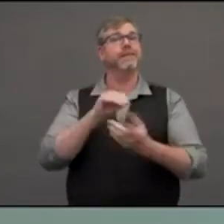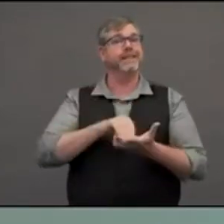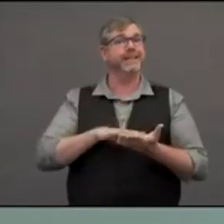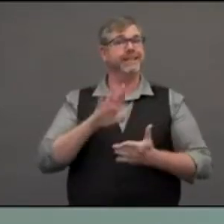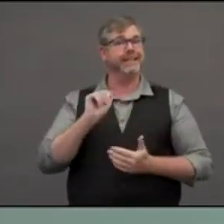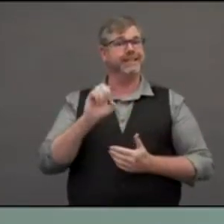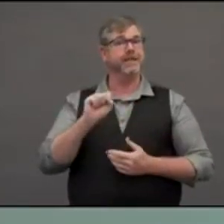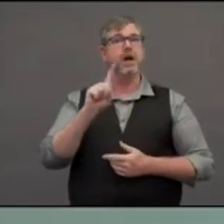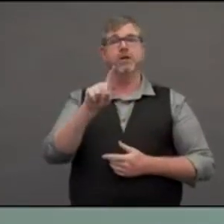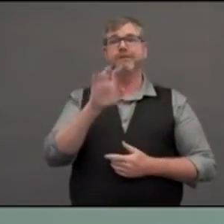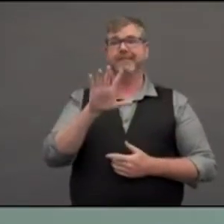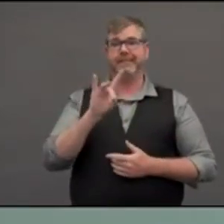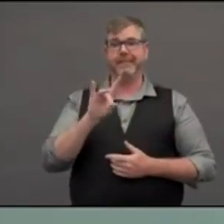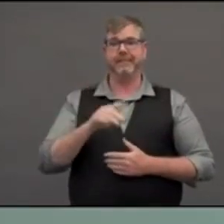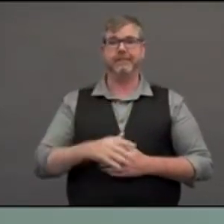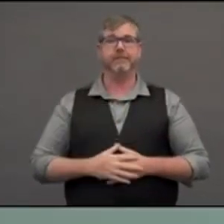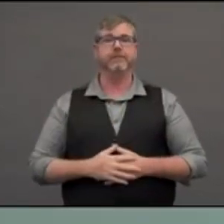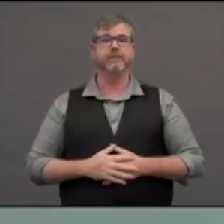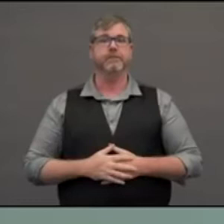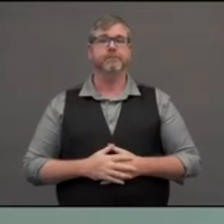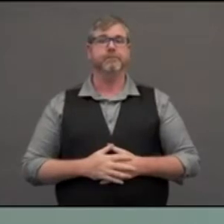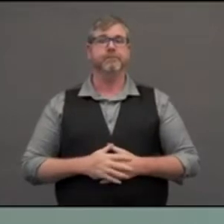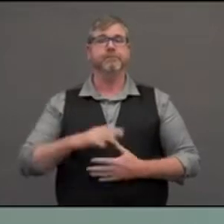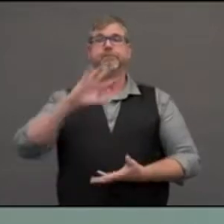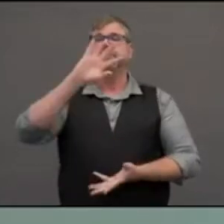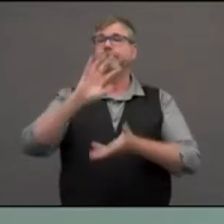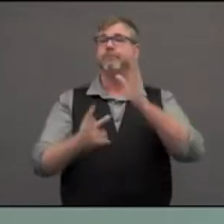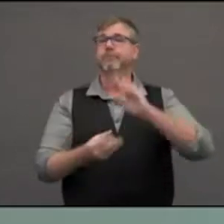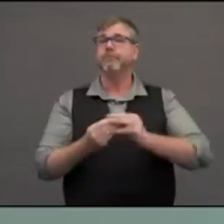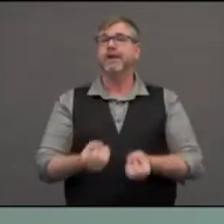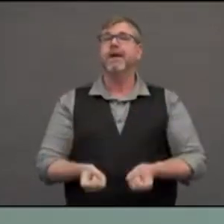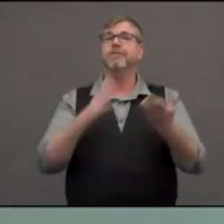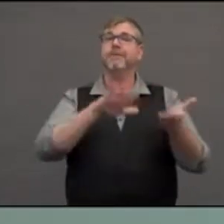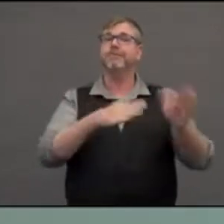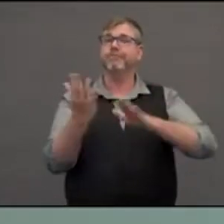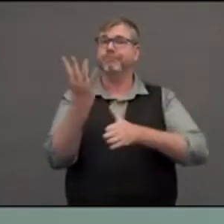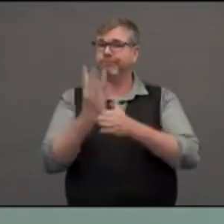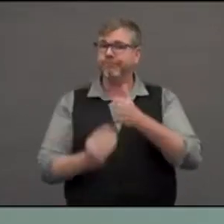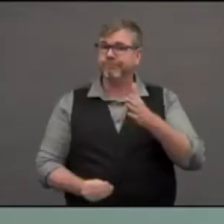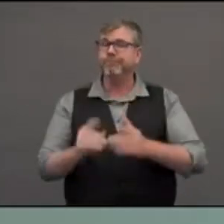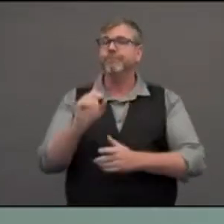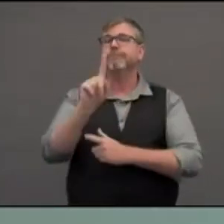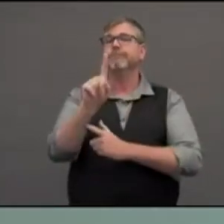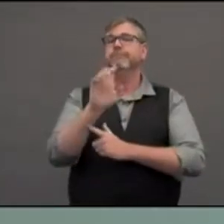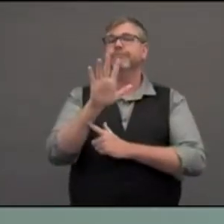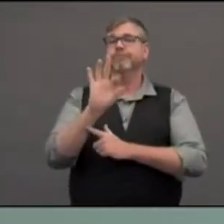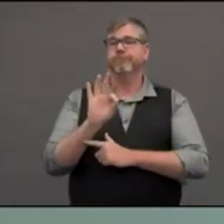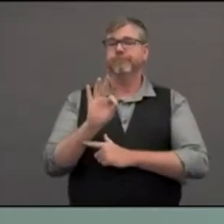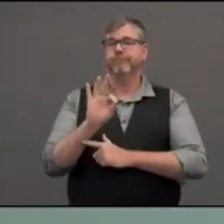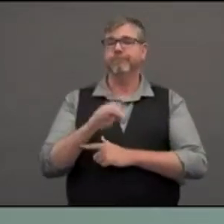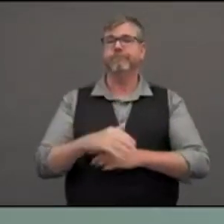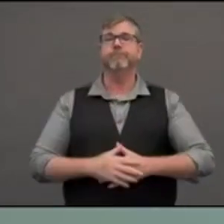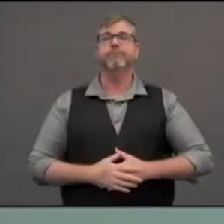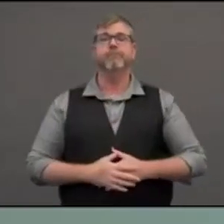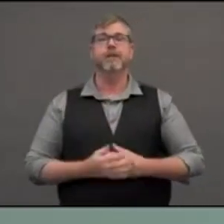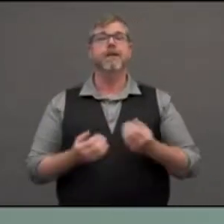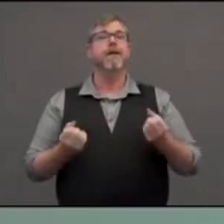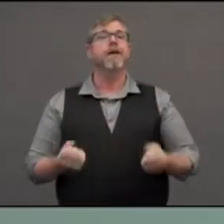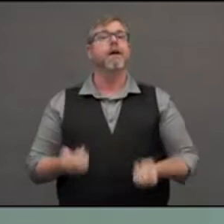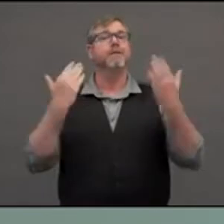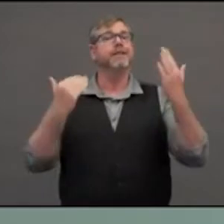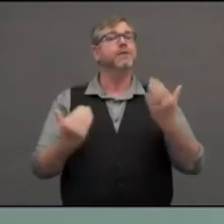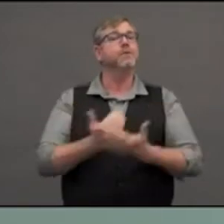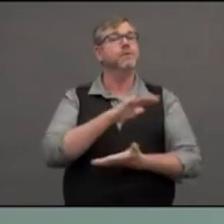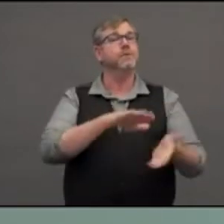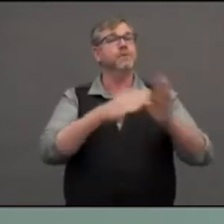1 new death as of yesterday. And when I share these numbers, I want us to remember that every case is a person,